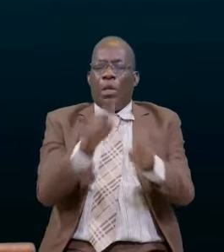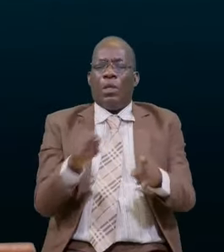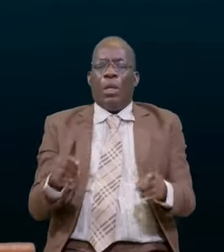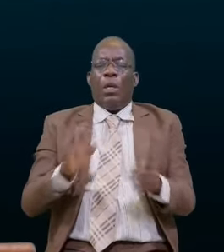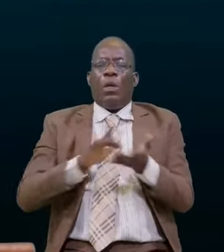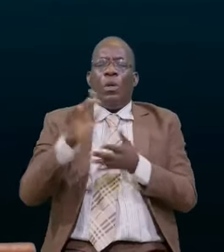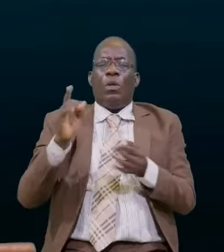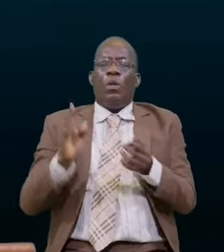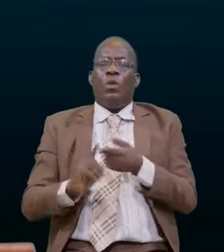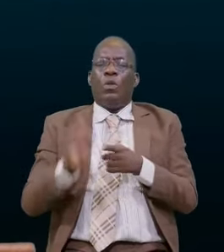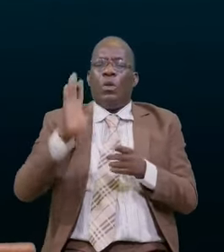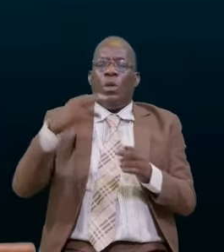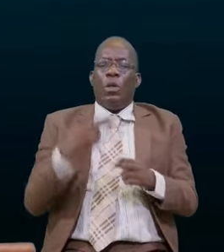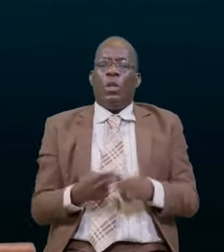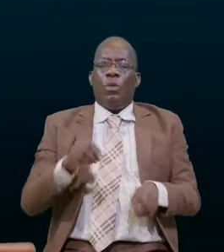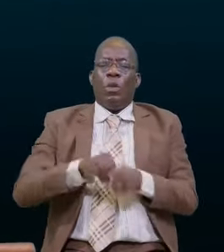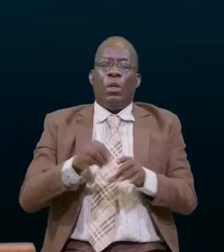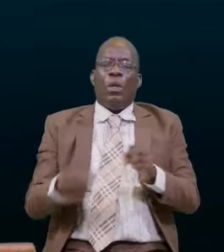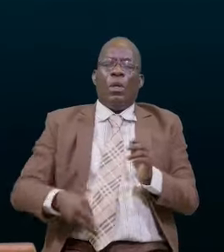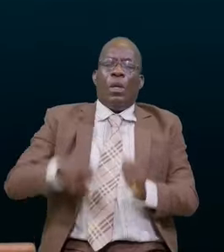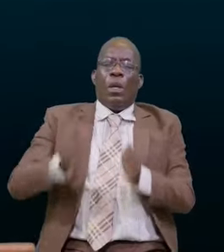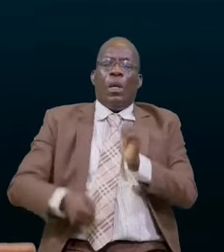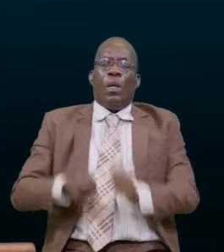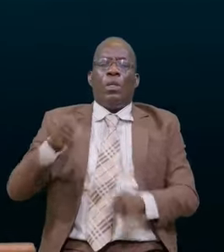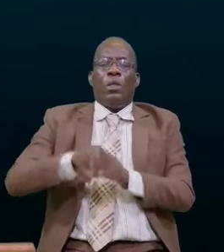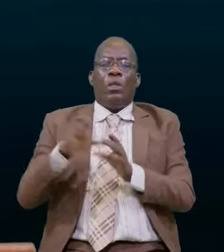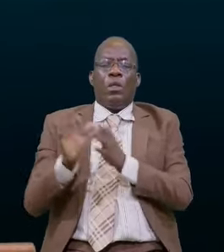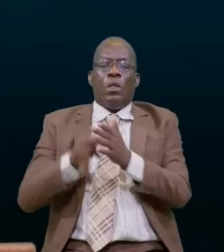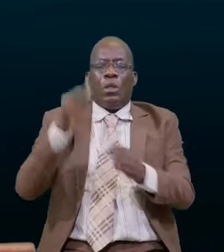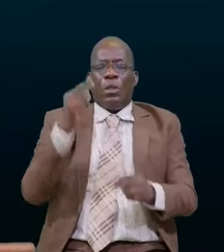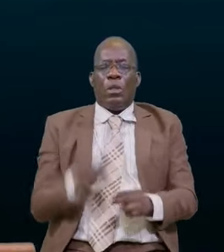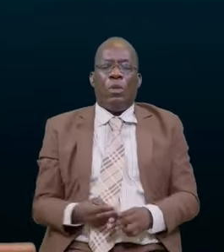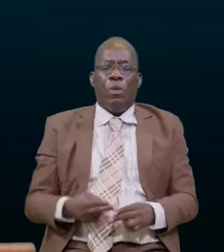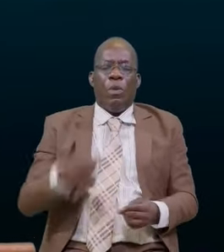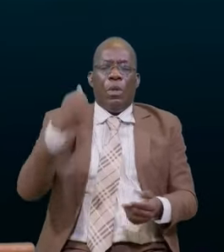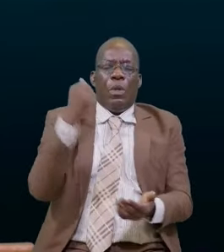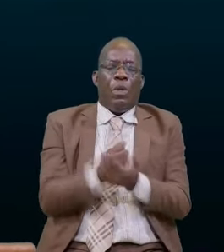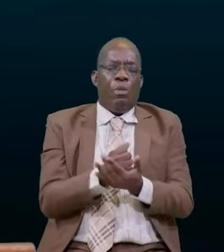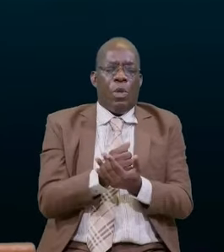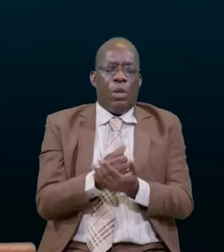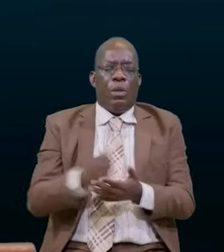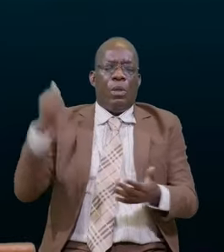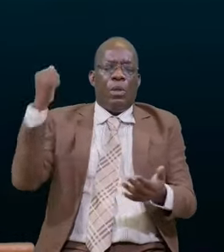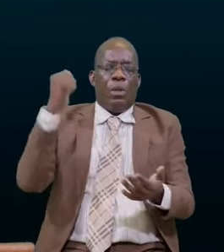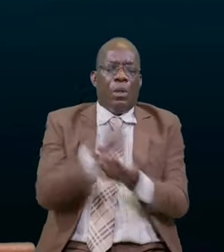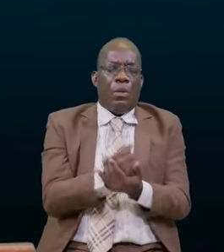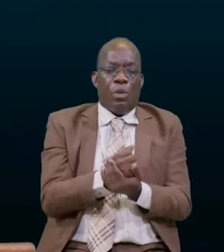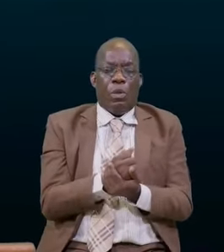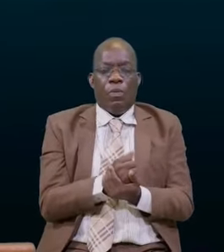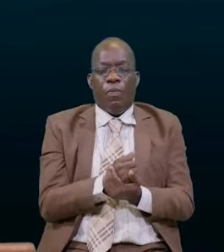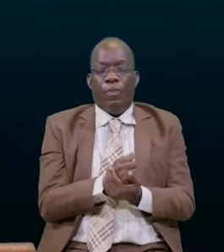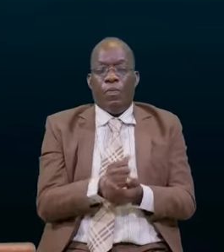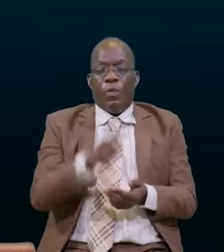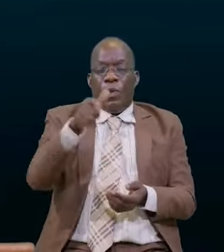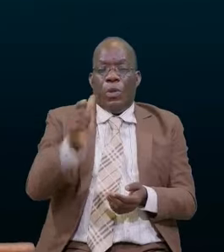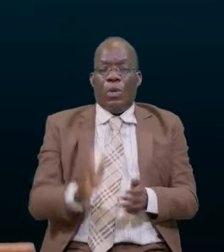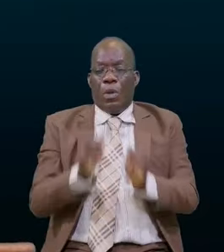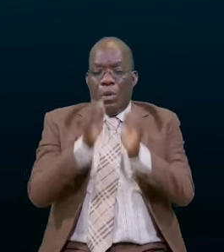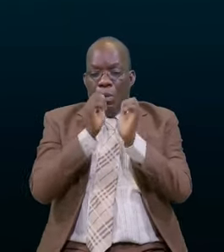mighty name we pray amen and amen God bless